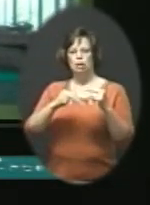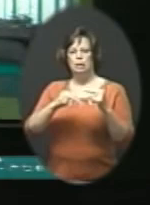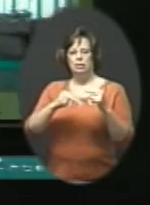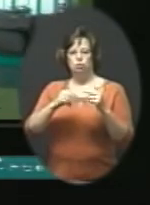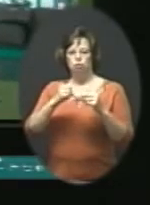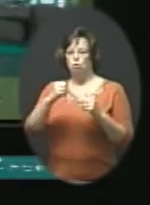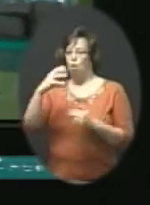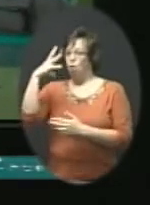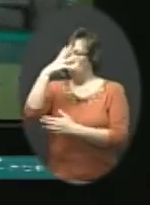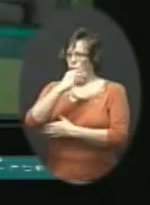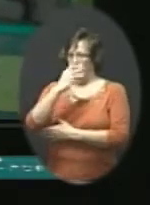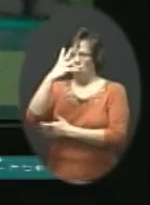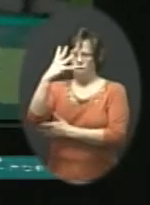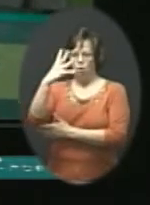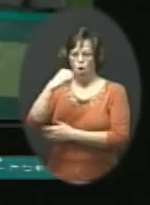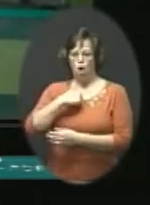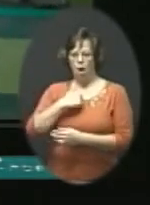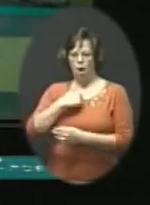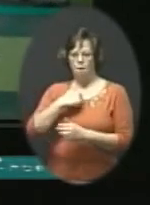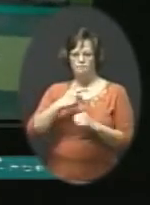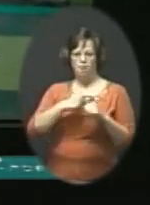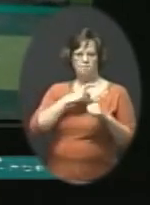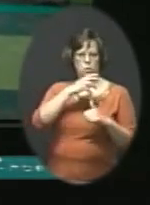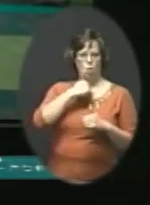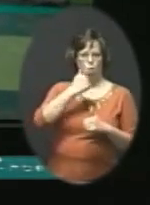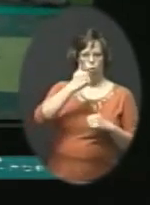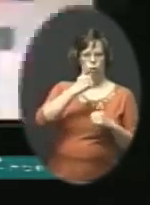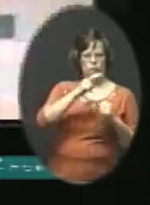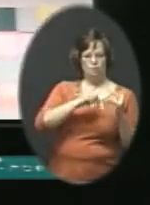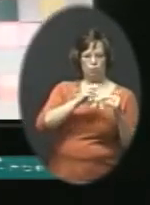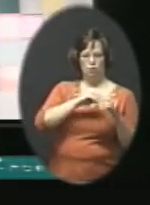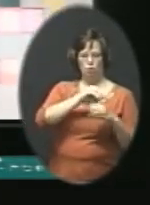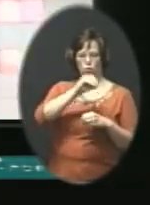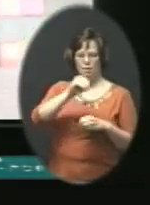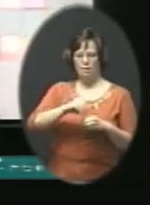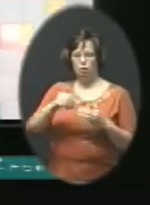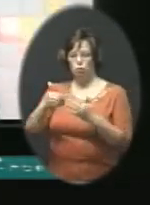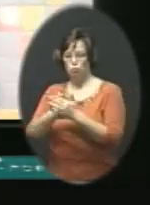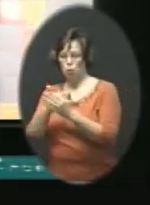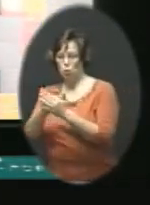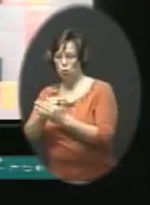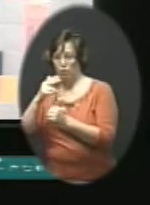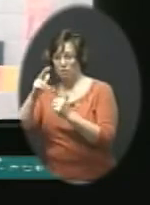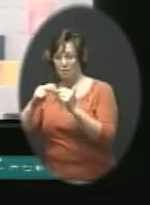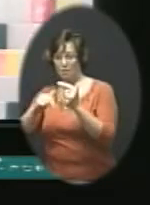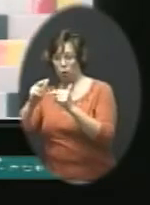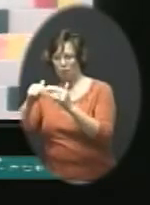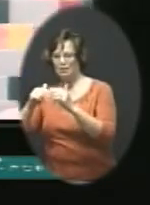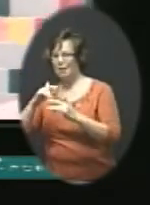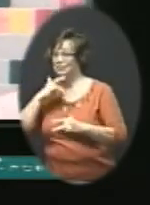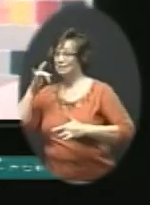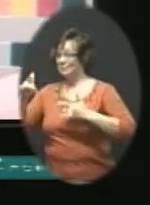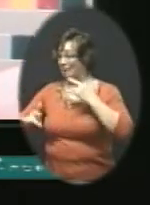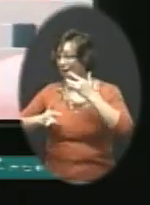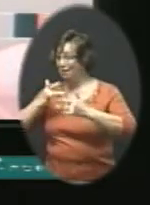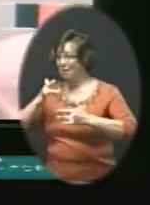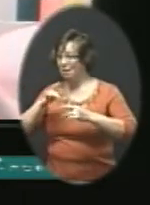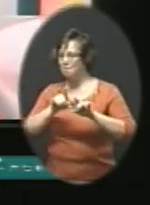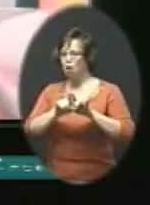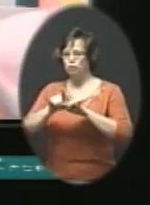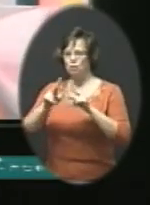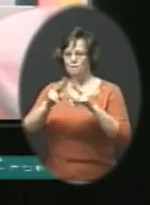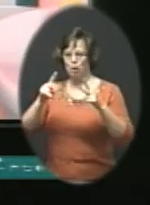so beautiful. I'm going from the oldest building in Olathe to the newest building, which is pretty exciting. I'm also